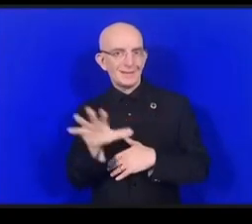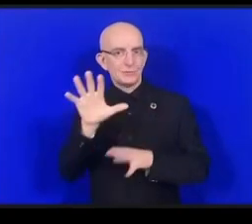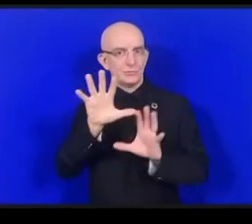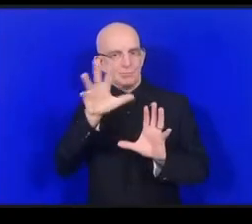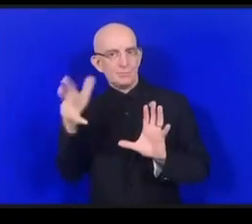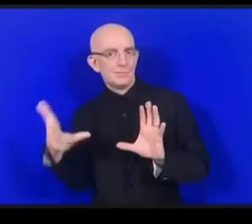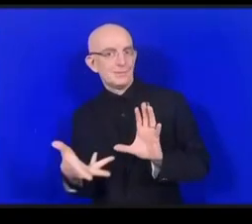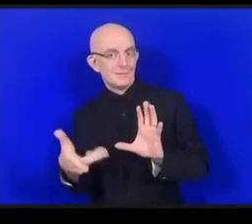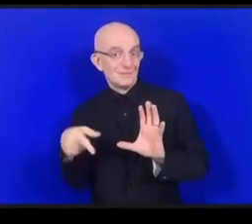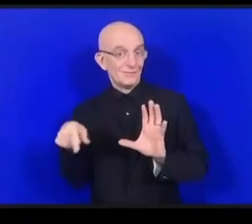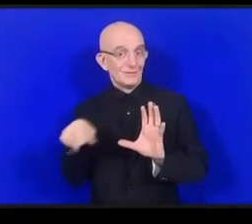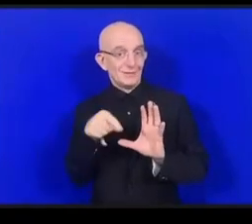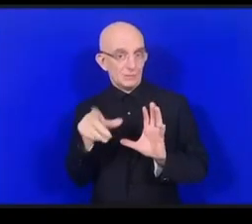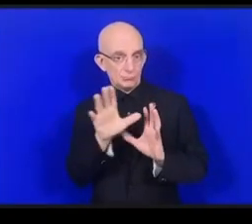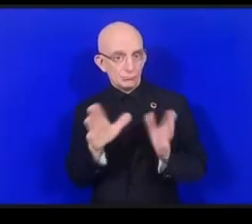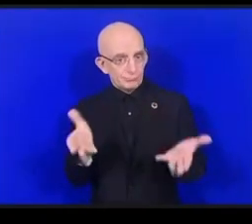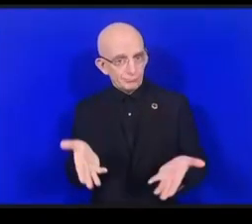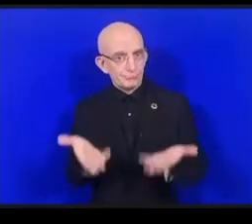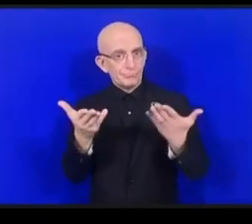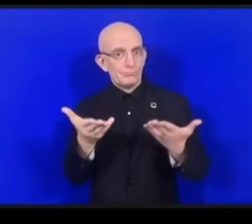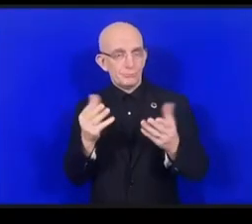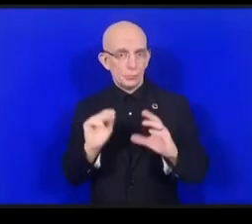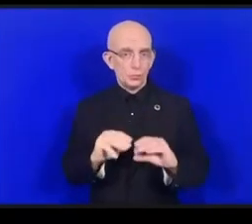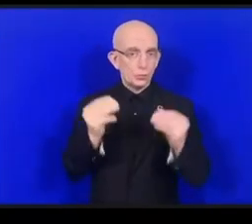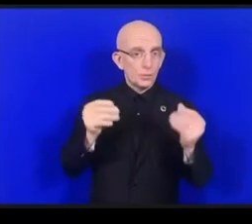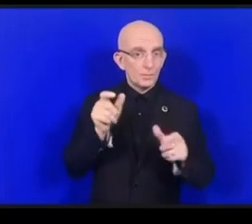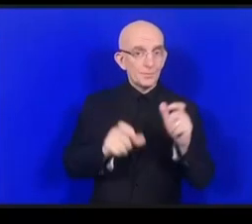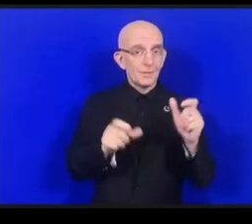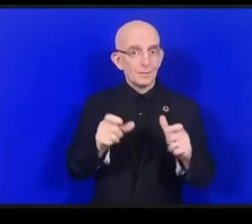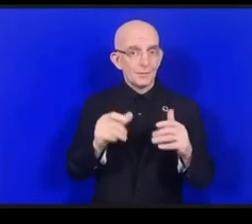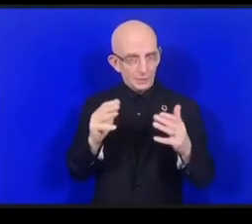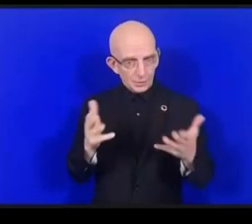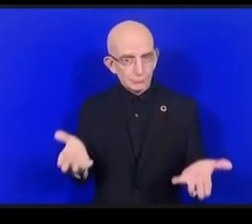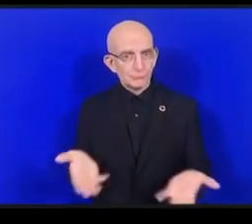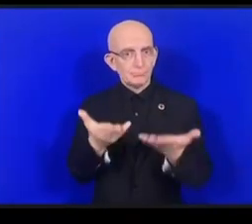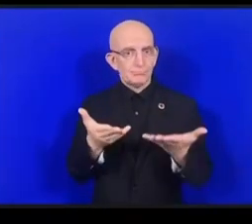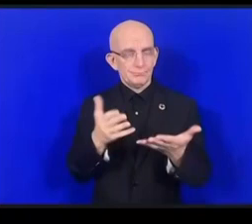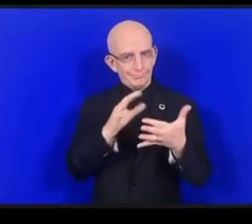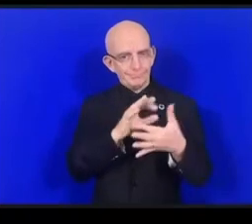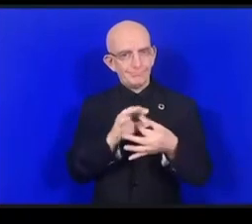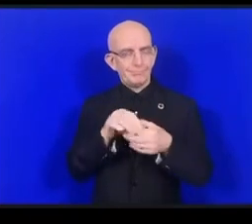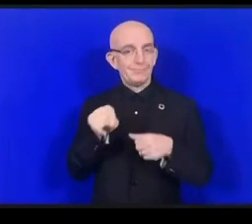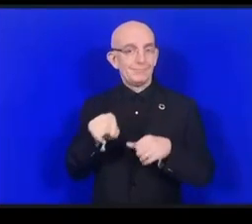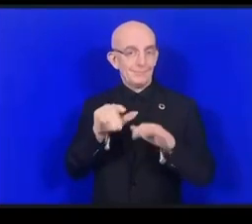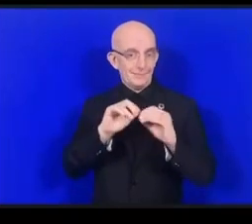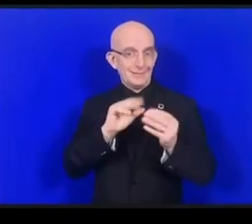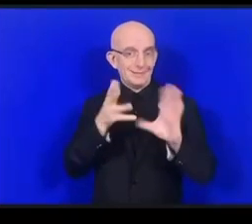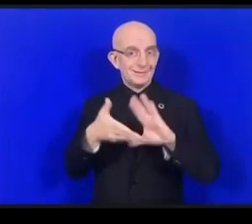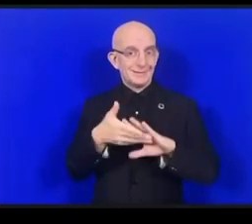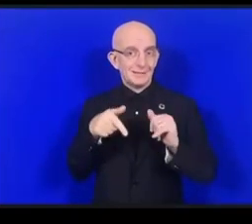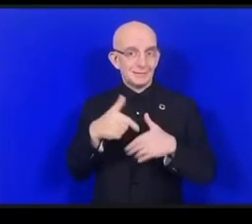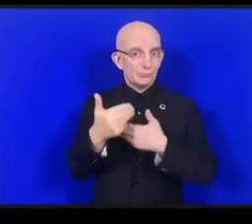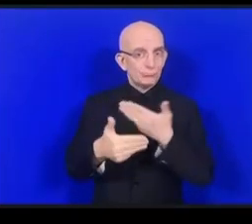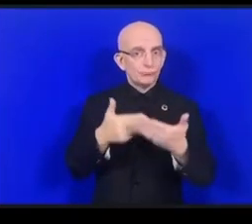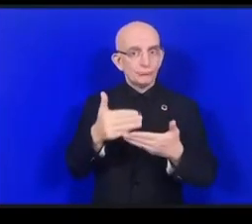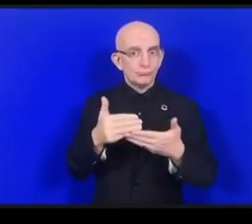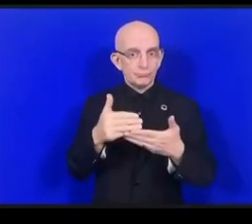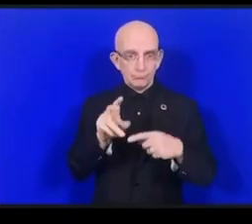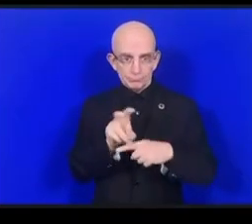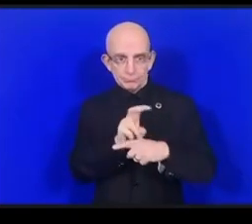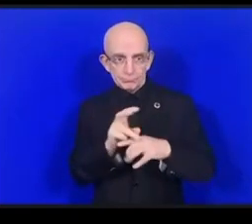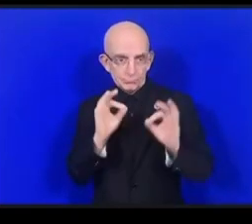internet governance, and also supporting the young people to get involved and continue